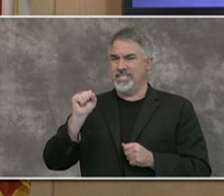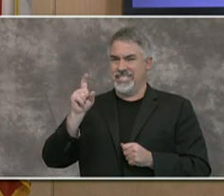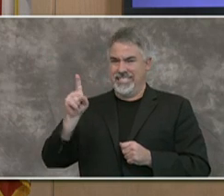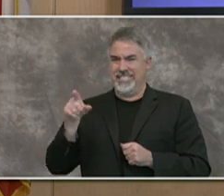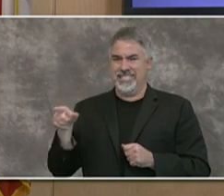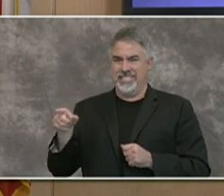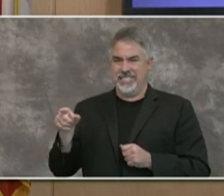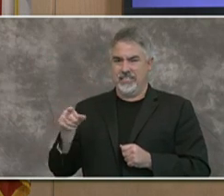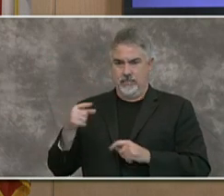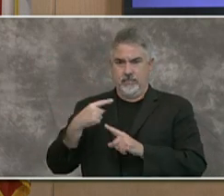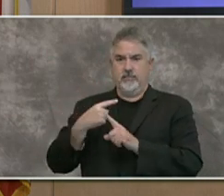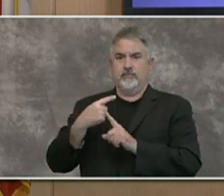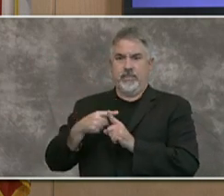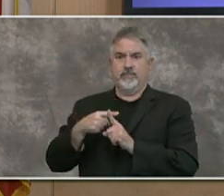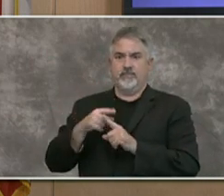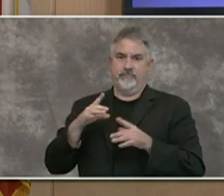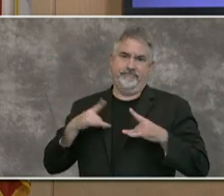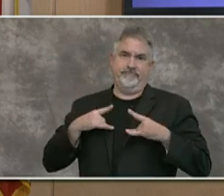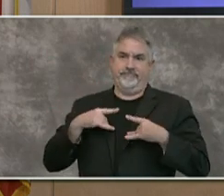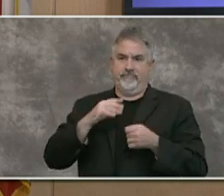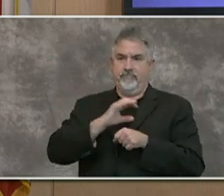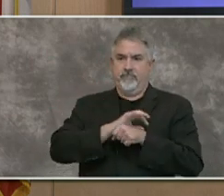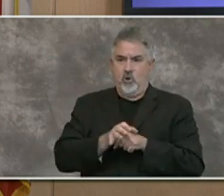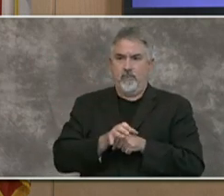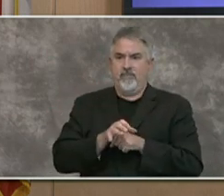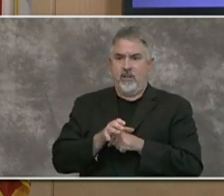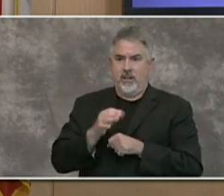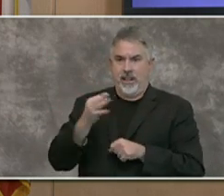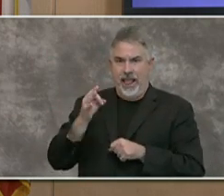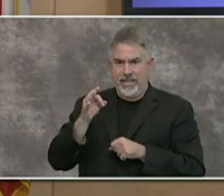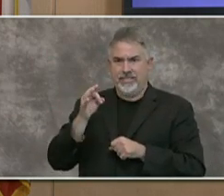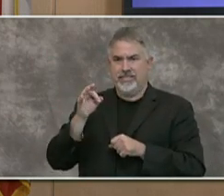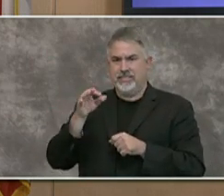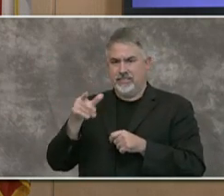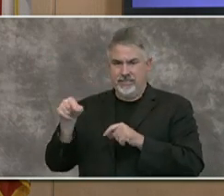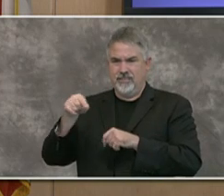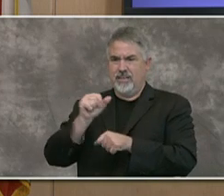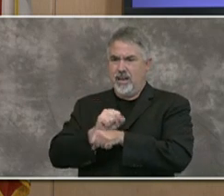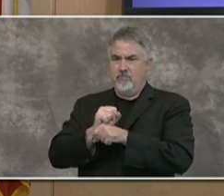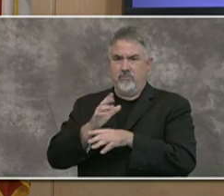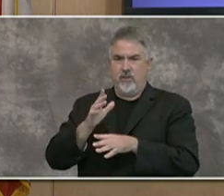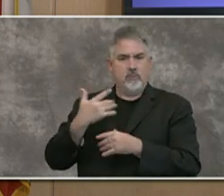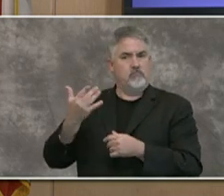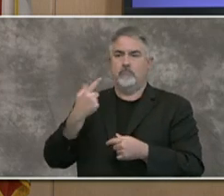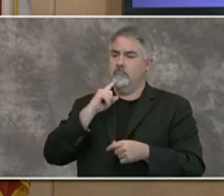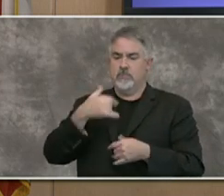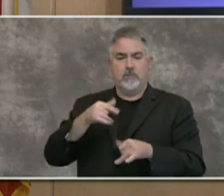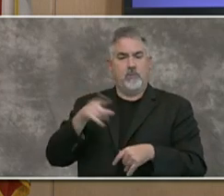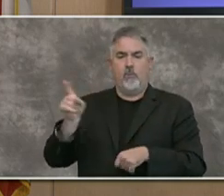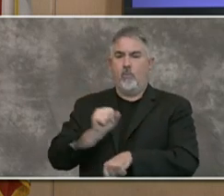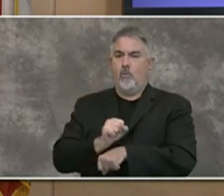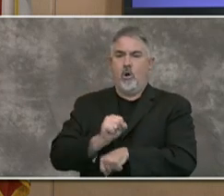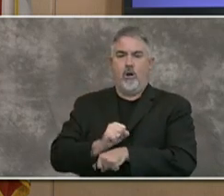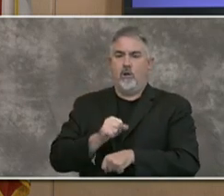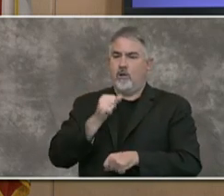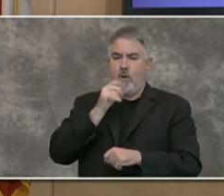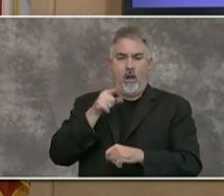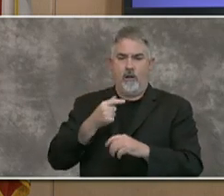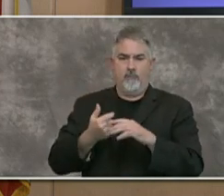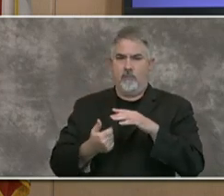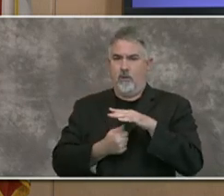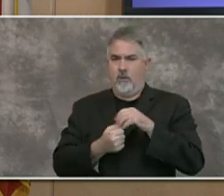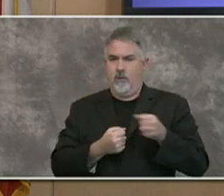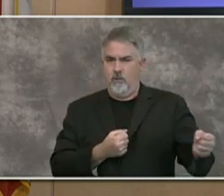and that other EOC employees have been told to keep reporting to work and not quarantine if they actually are